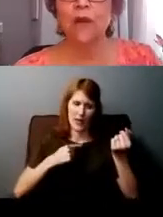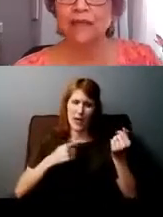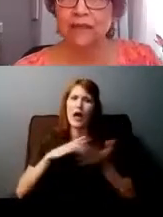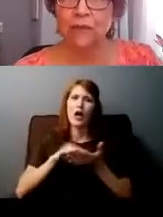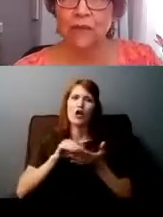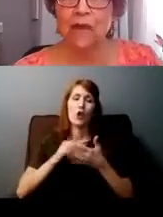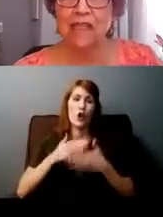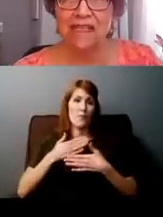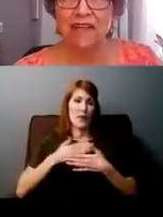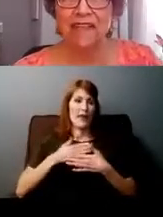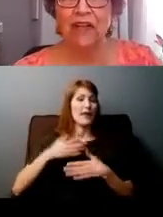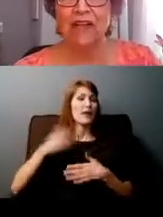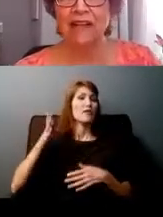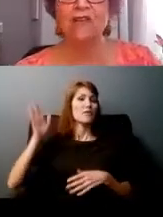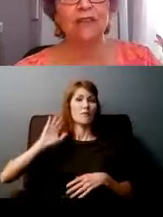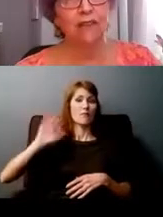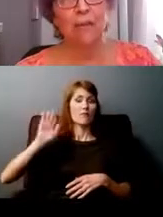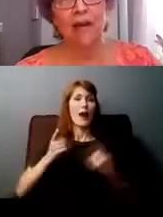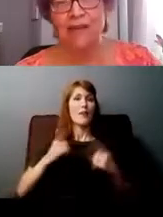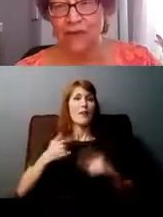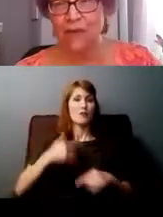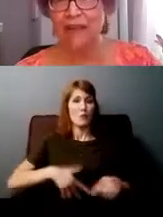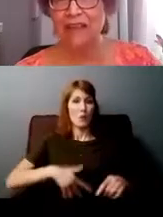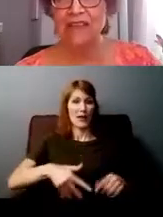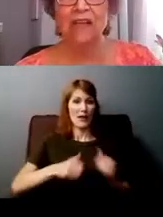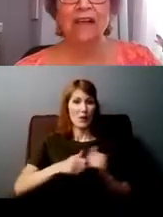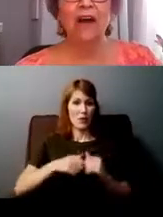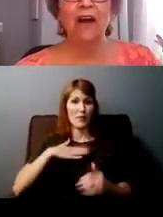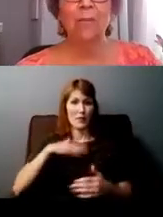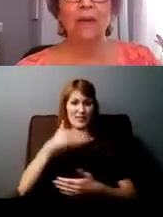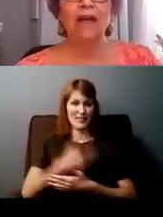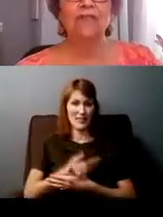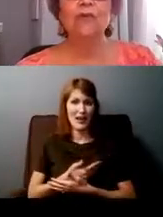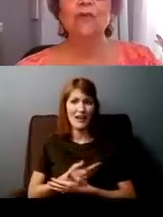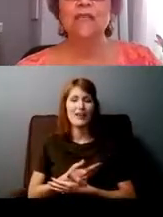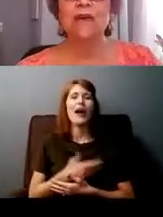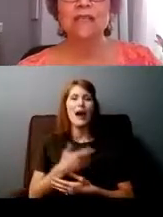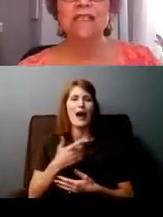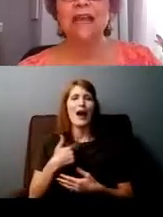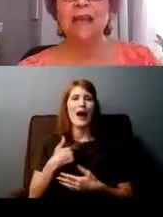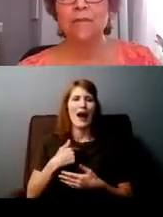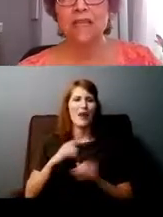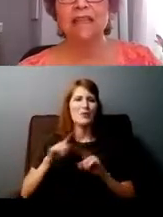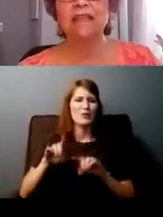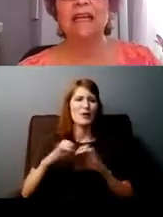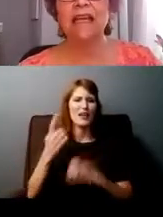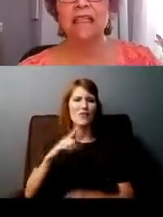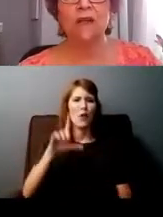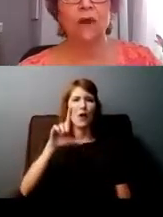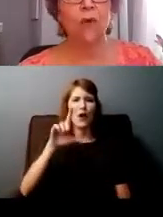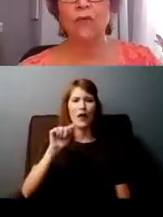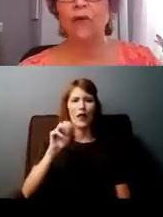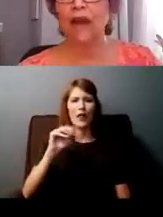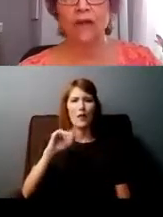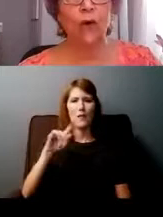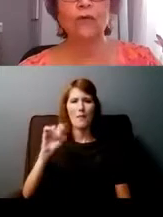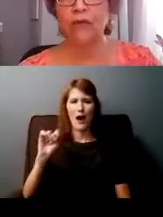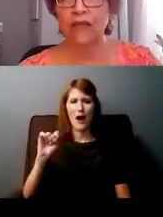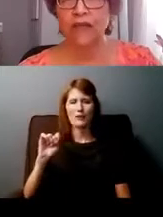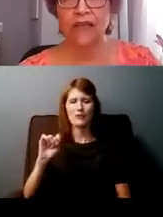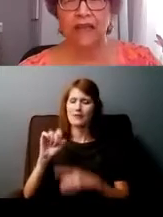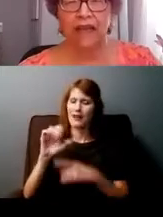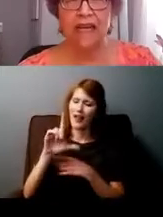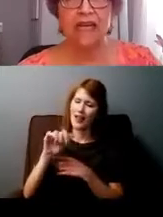was pregnant with my son, and I took Lamaze training. But I've used those same techniques over and